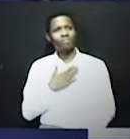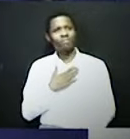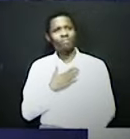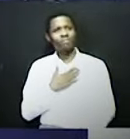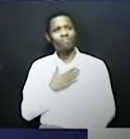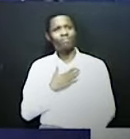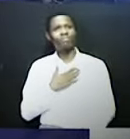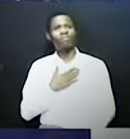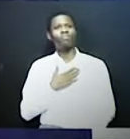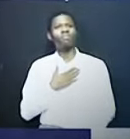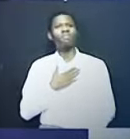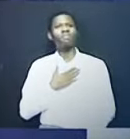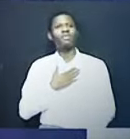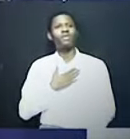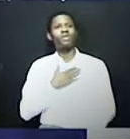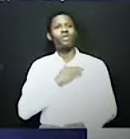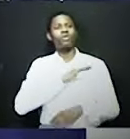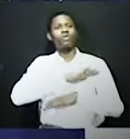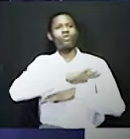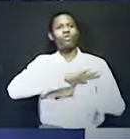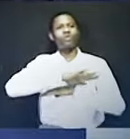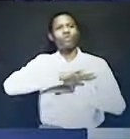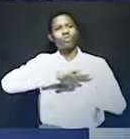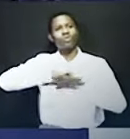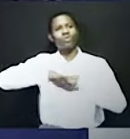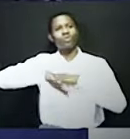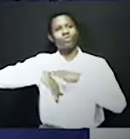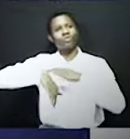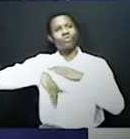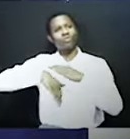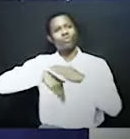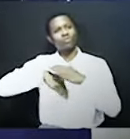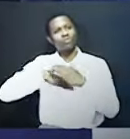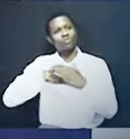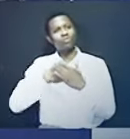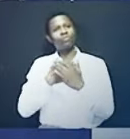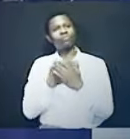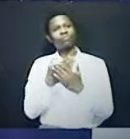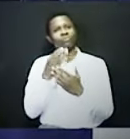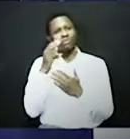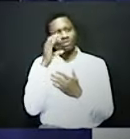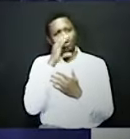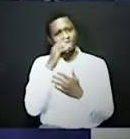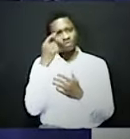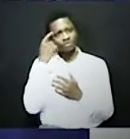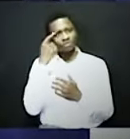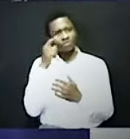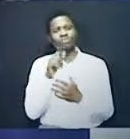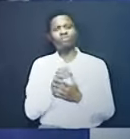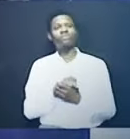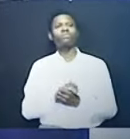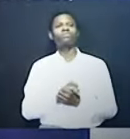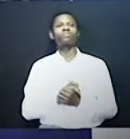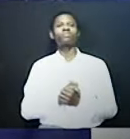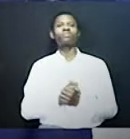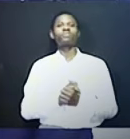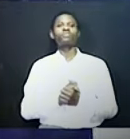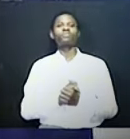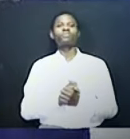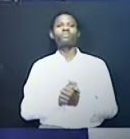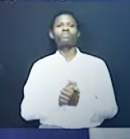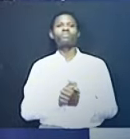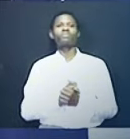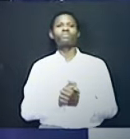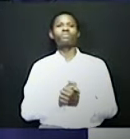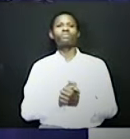water is. Onyankopon woni mi nyankopon me hwehwe anopahema wo husukom